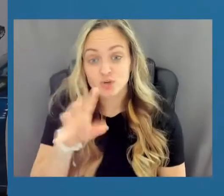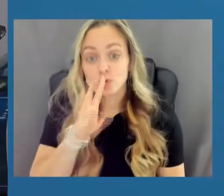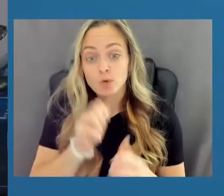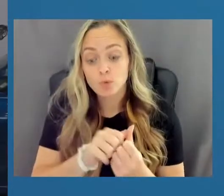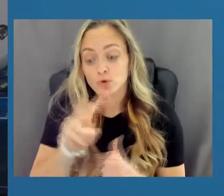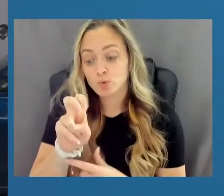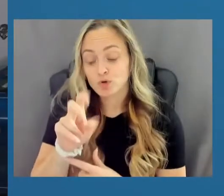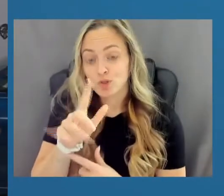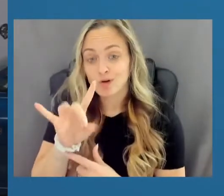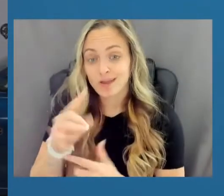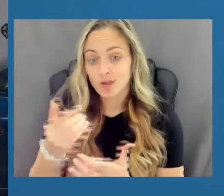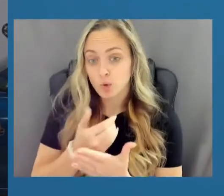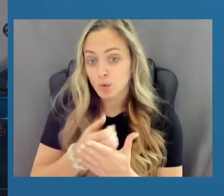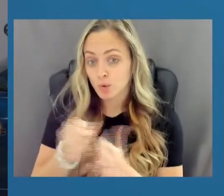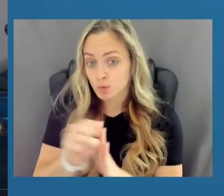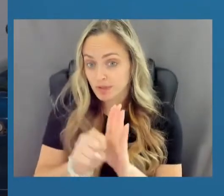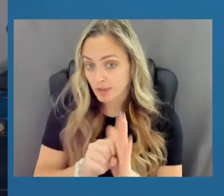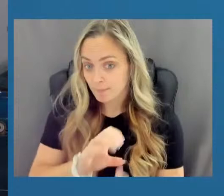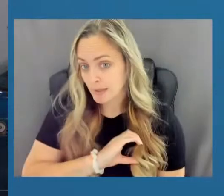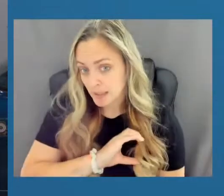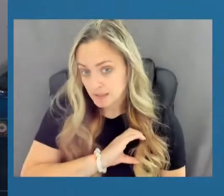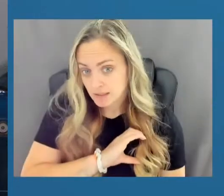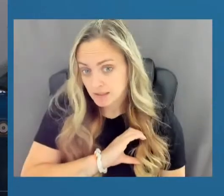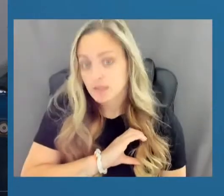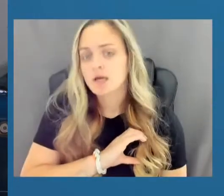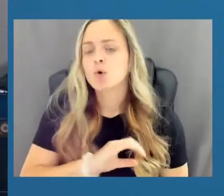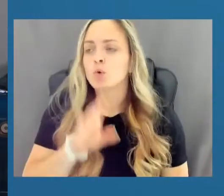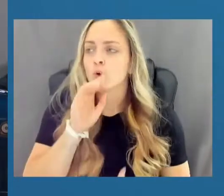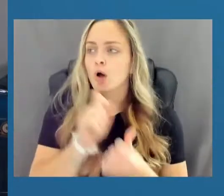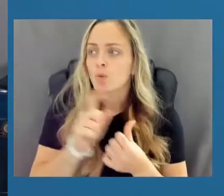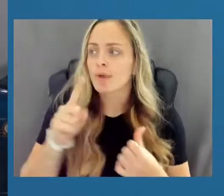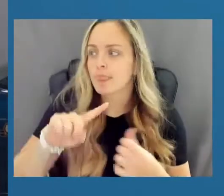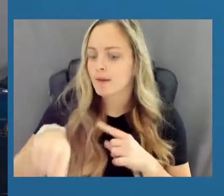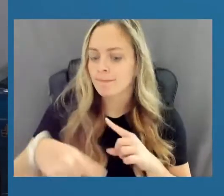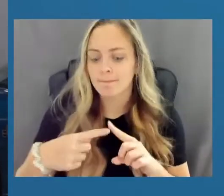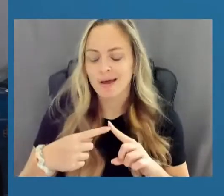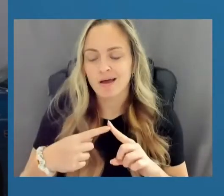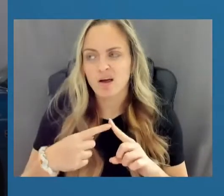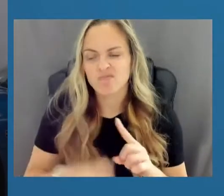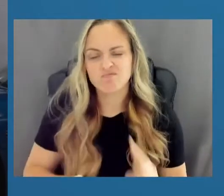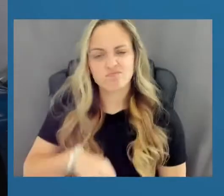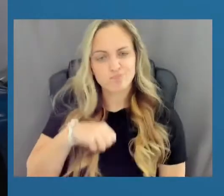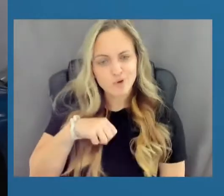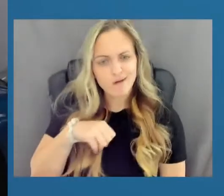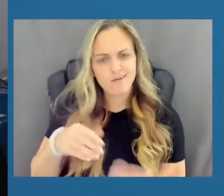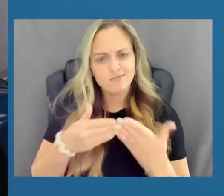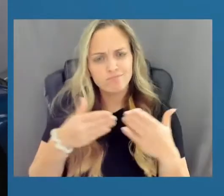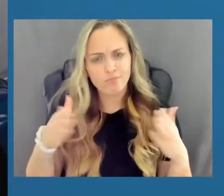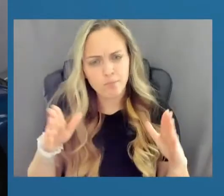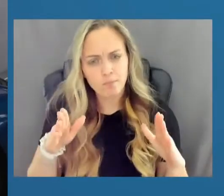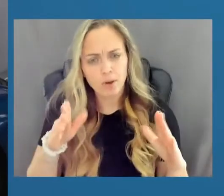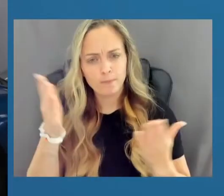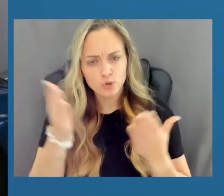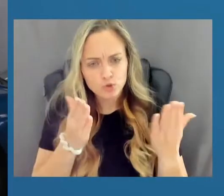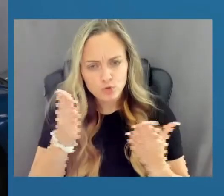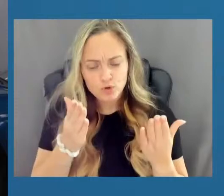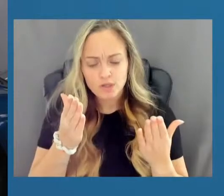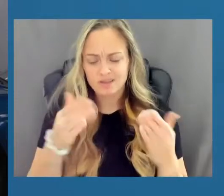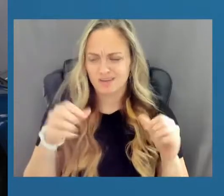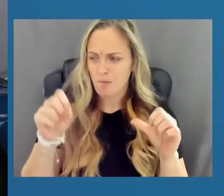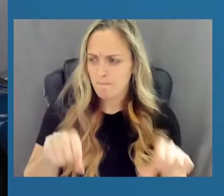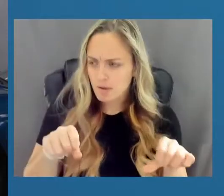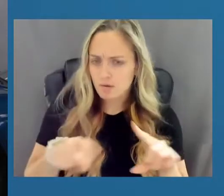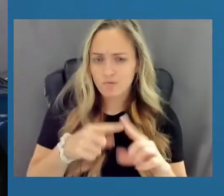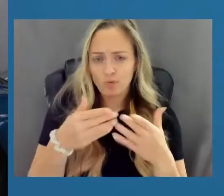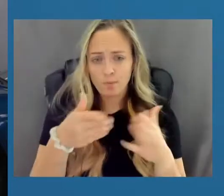238 new state police officers and talk to them about the pride of public service and nobility of public service. And I know